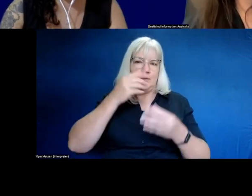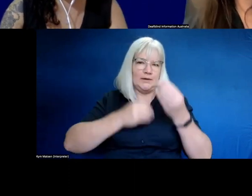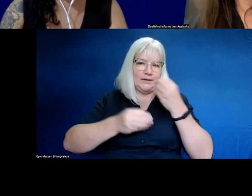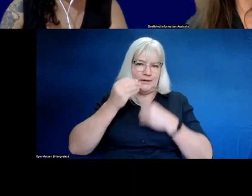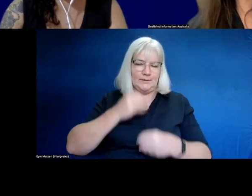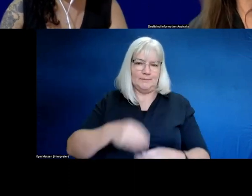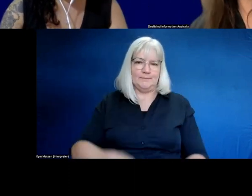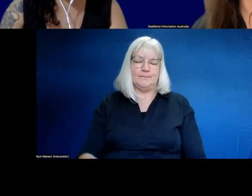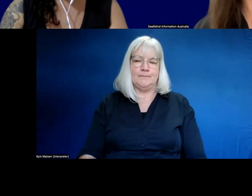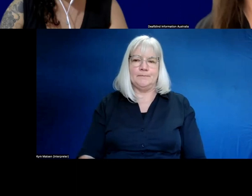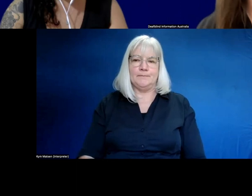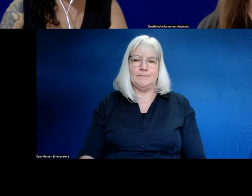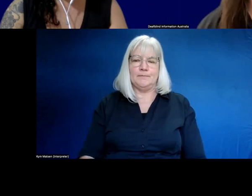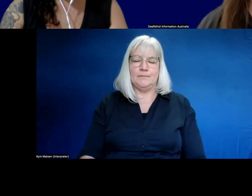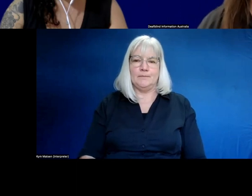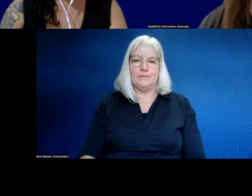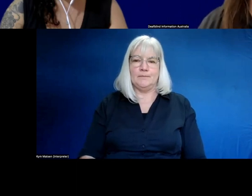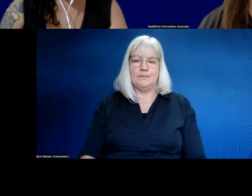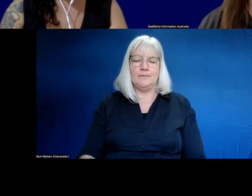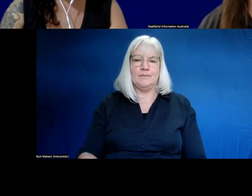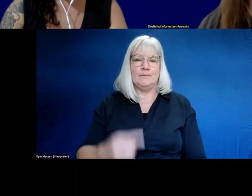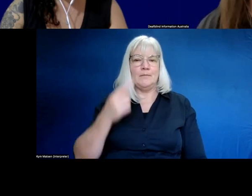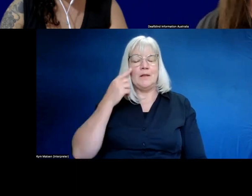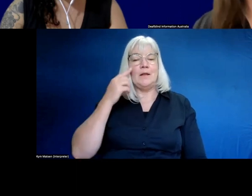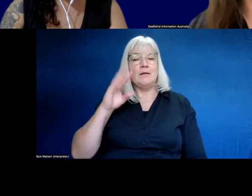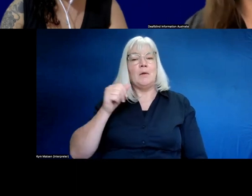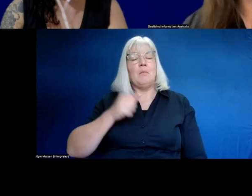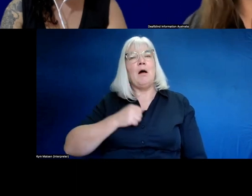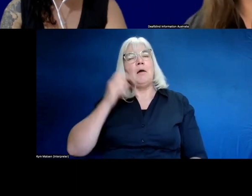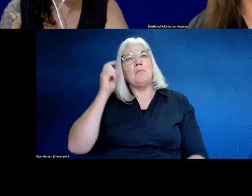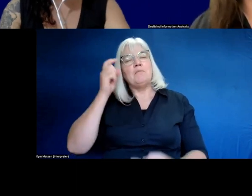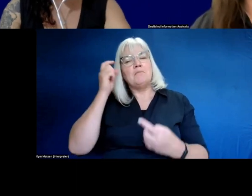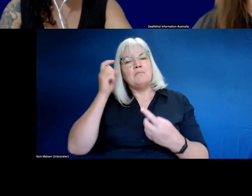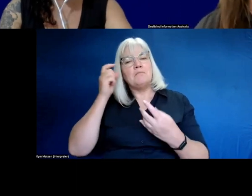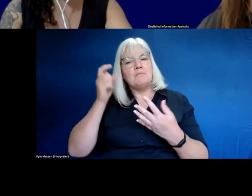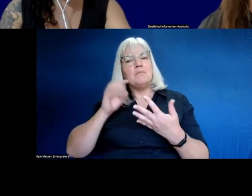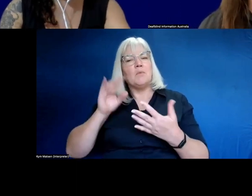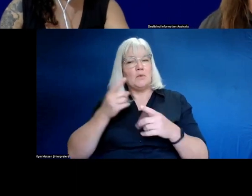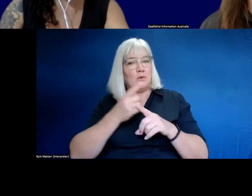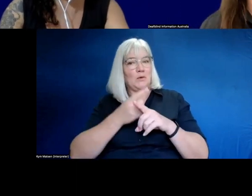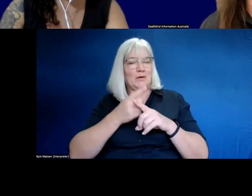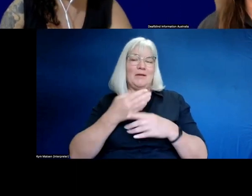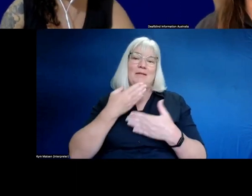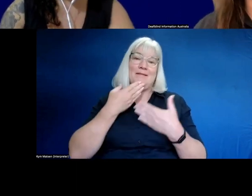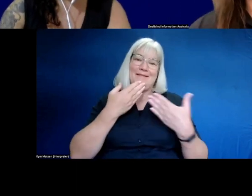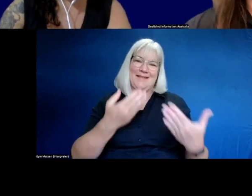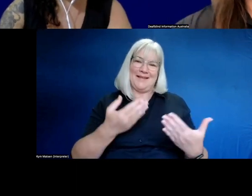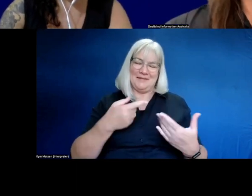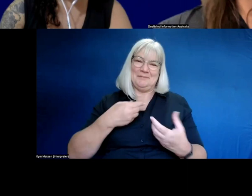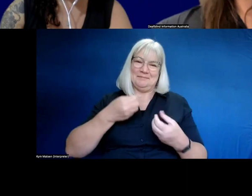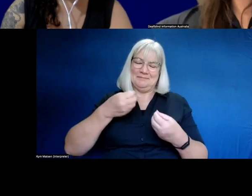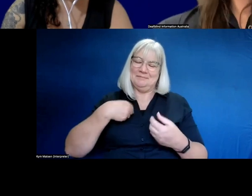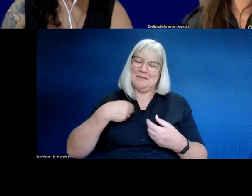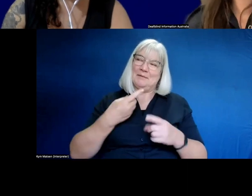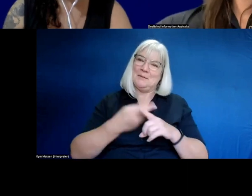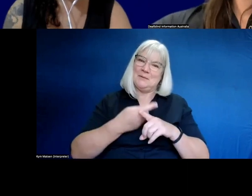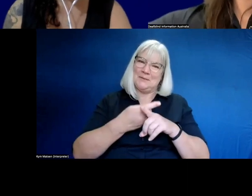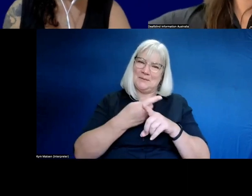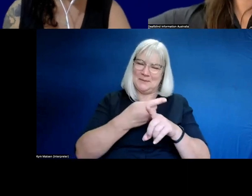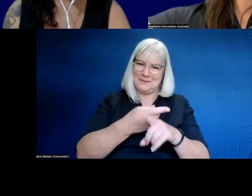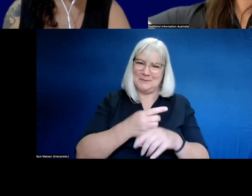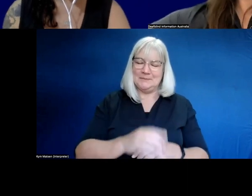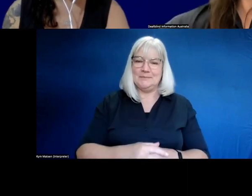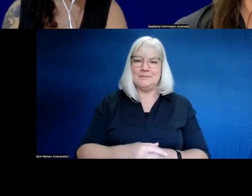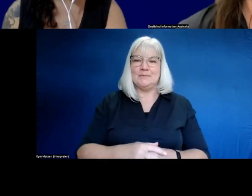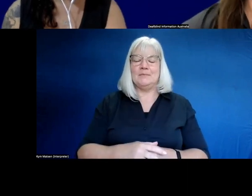I think that was sort of some of my reflection there. So thank you, but thanks for indulging me there. I